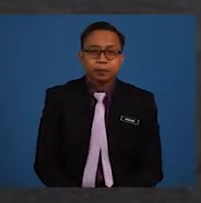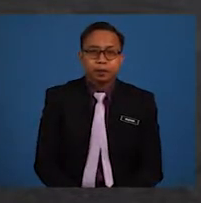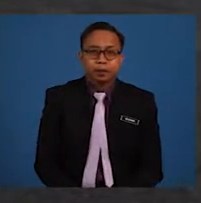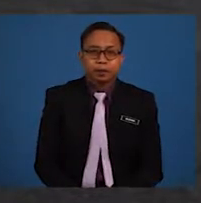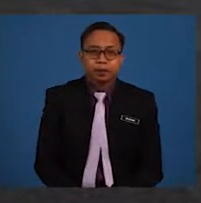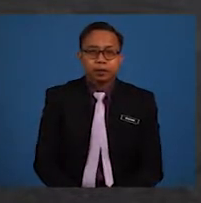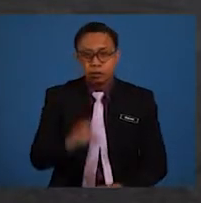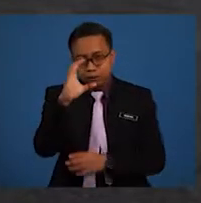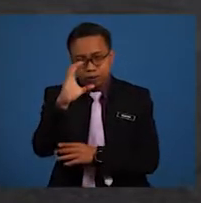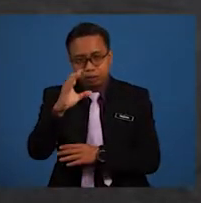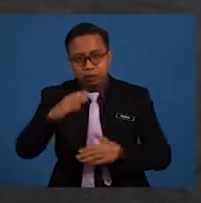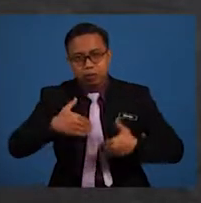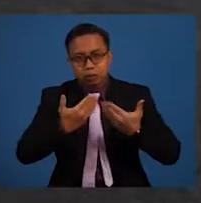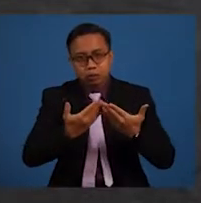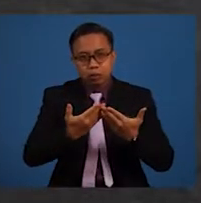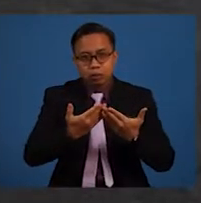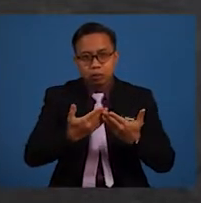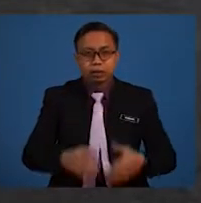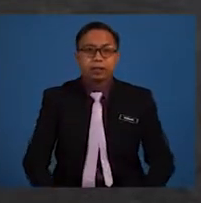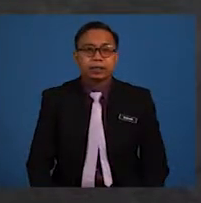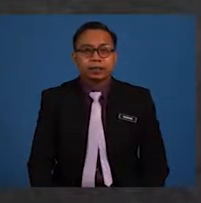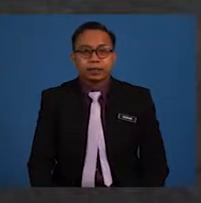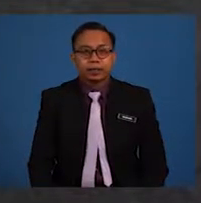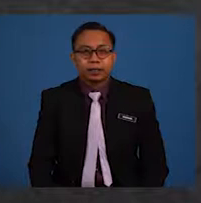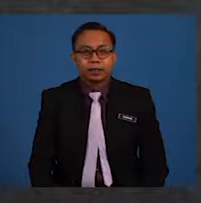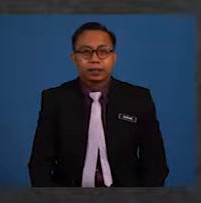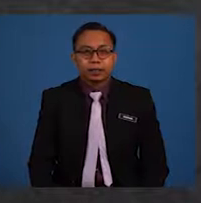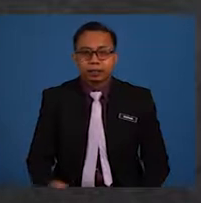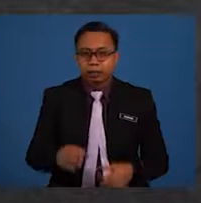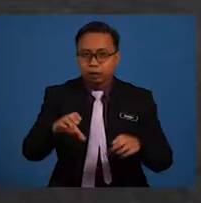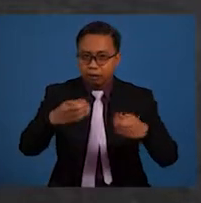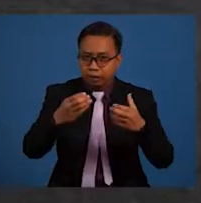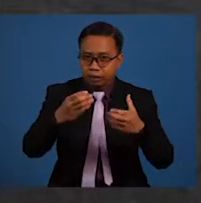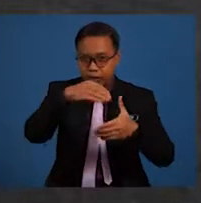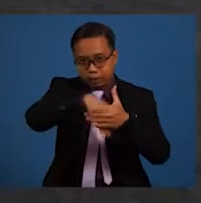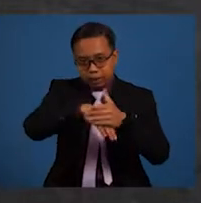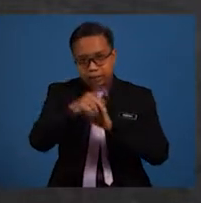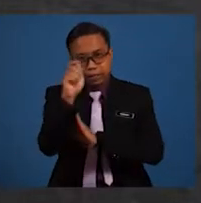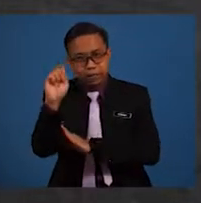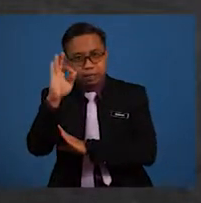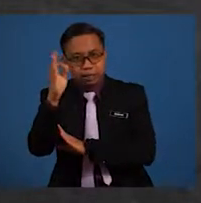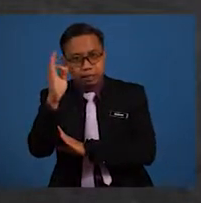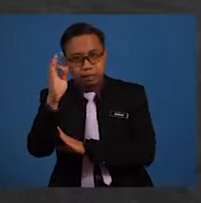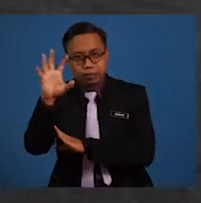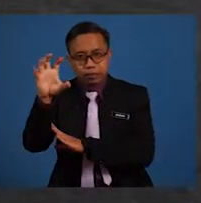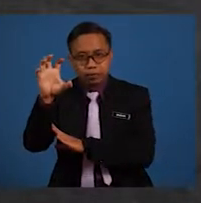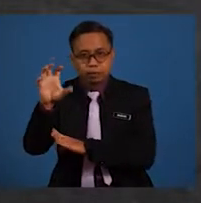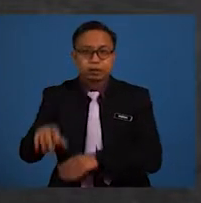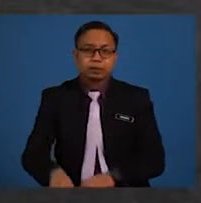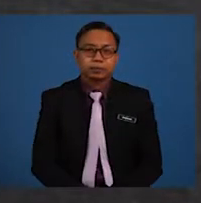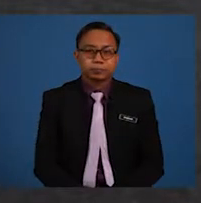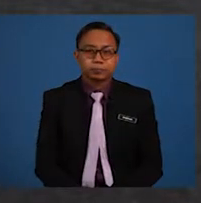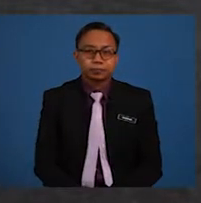Option C states that it was eradicated in the 1950s.